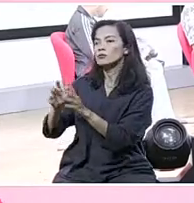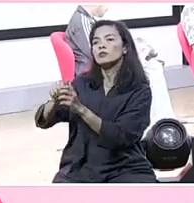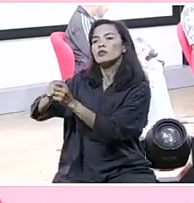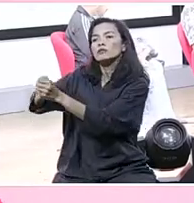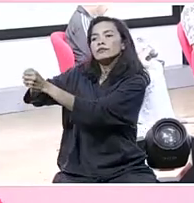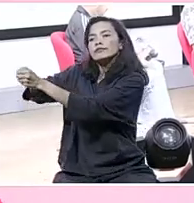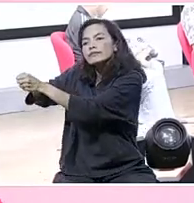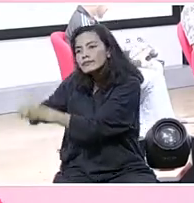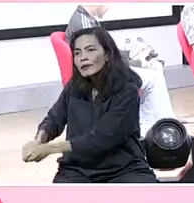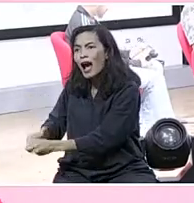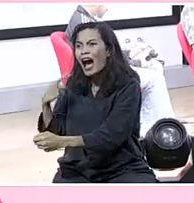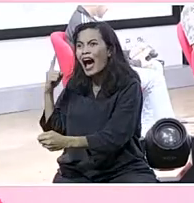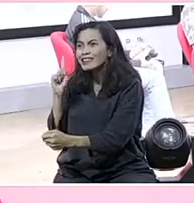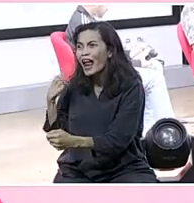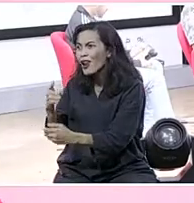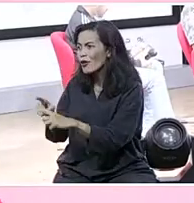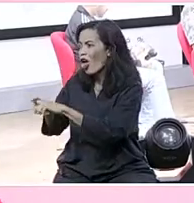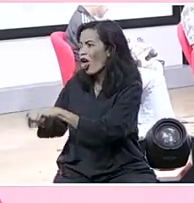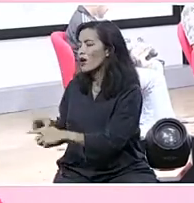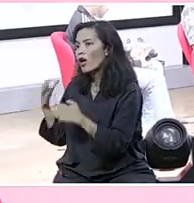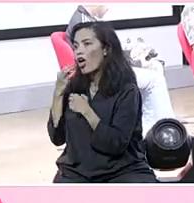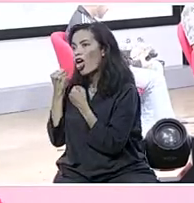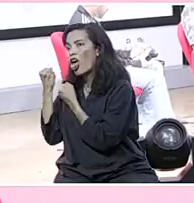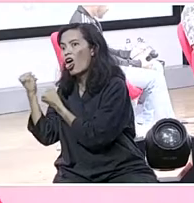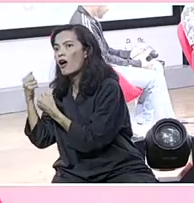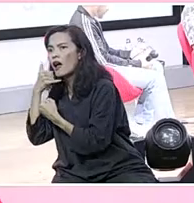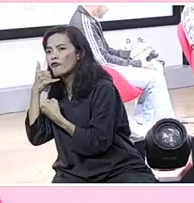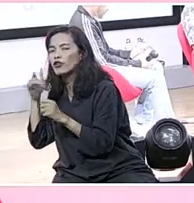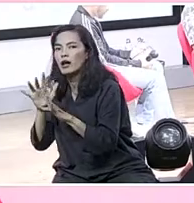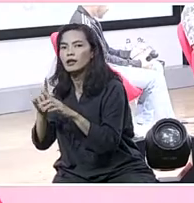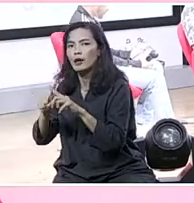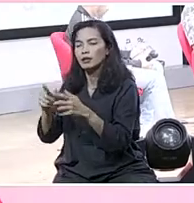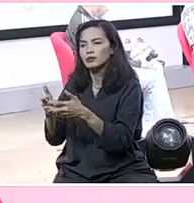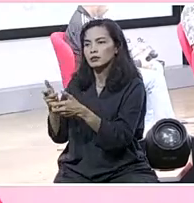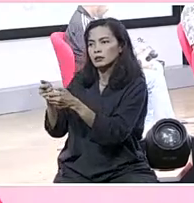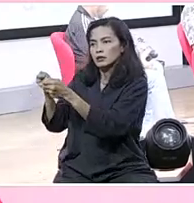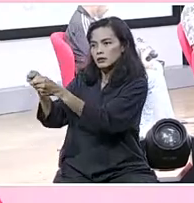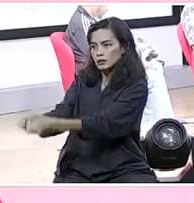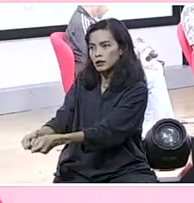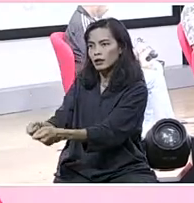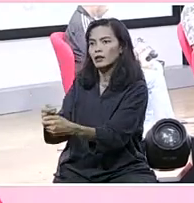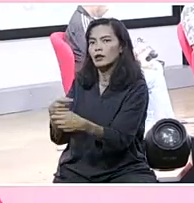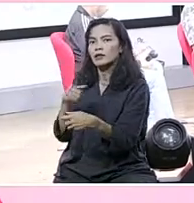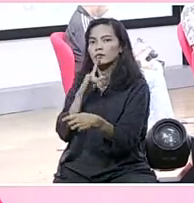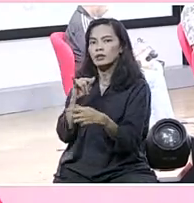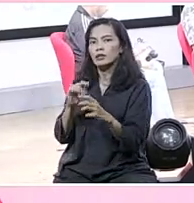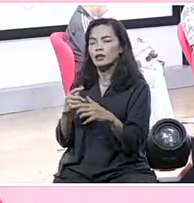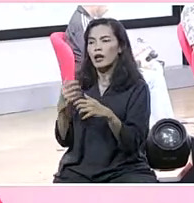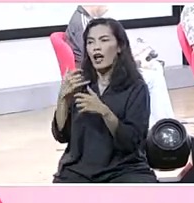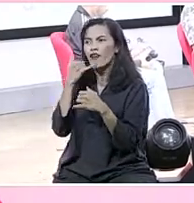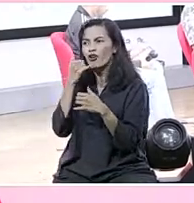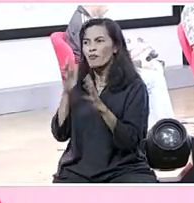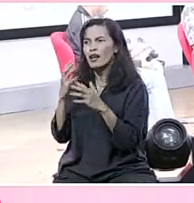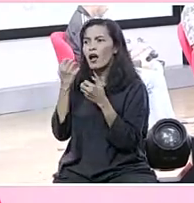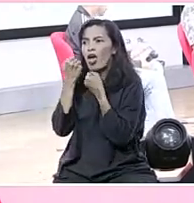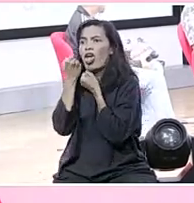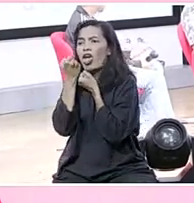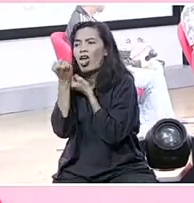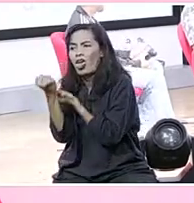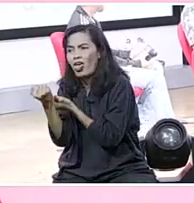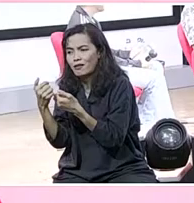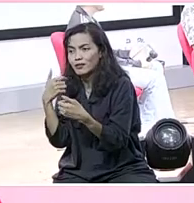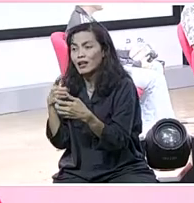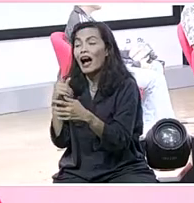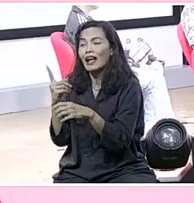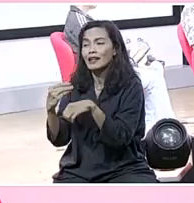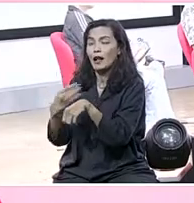it. And that, I just feel like social media has taken over so much of our lives. I understand it can be very positive,